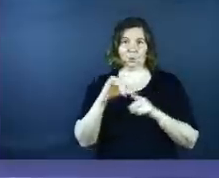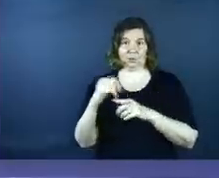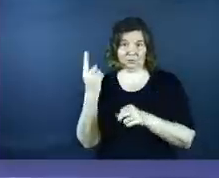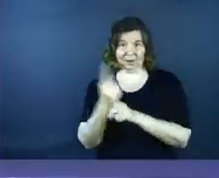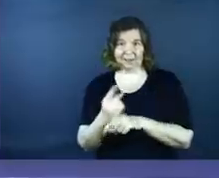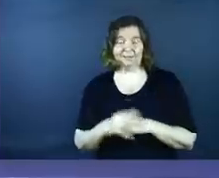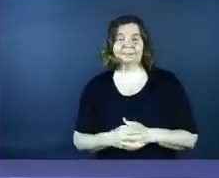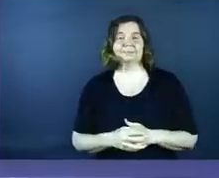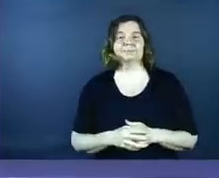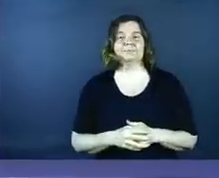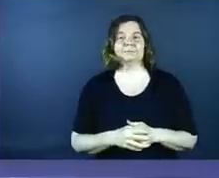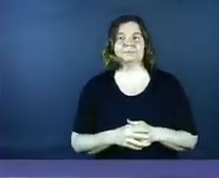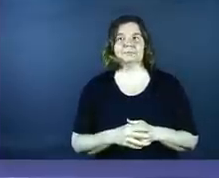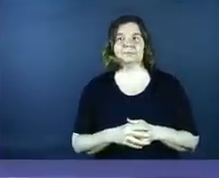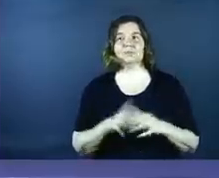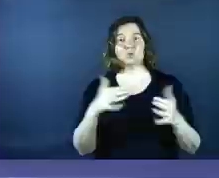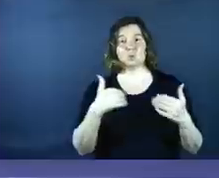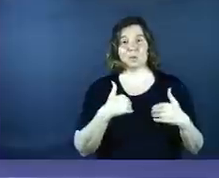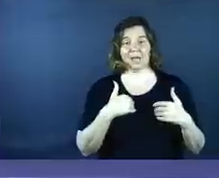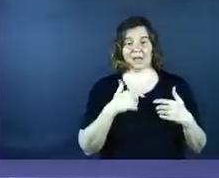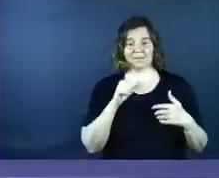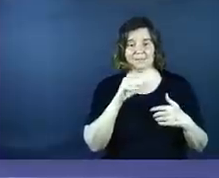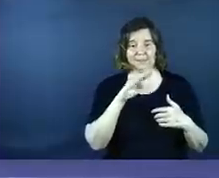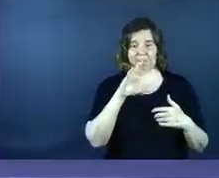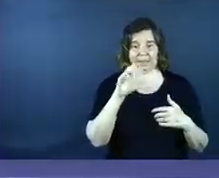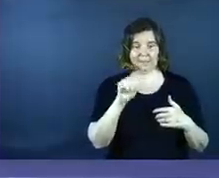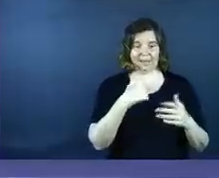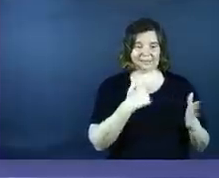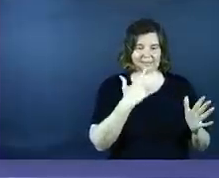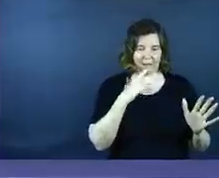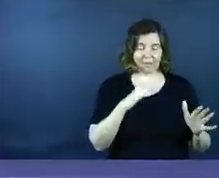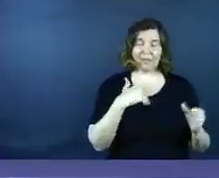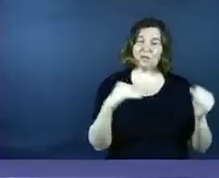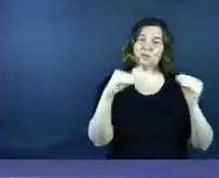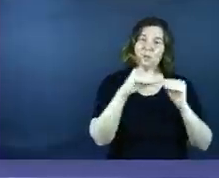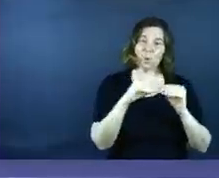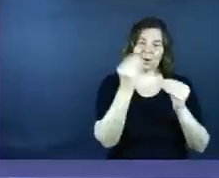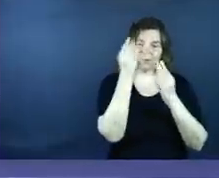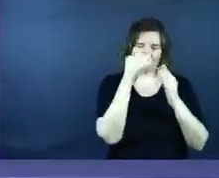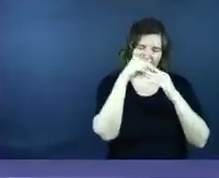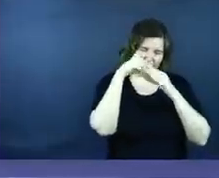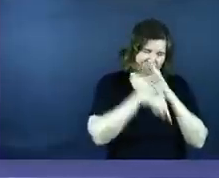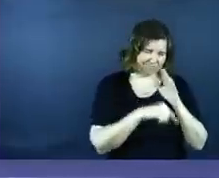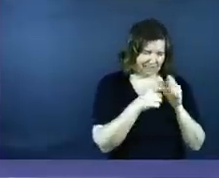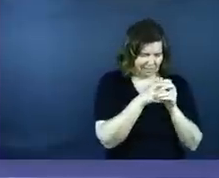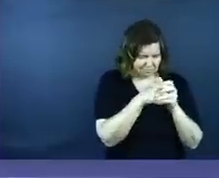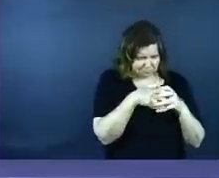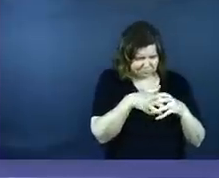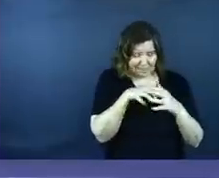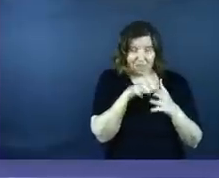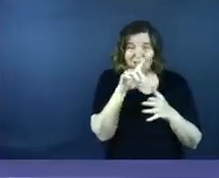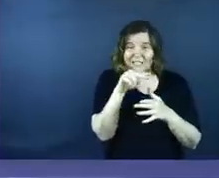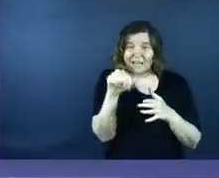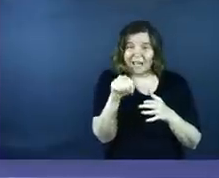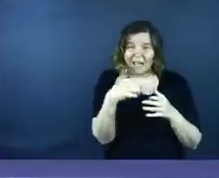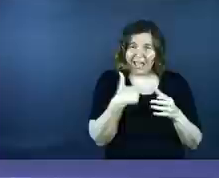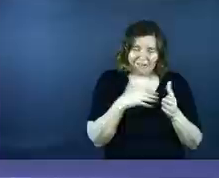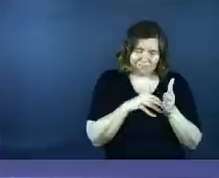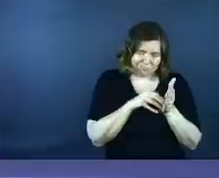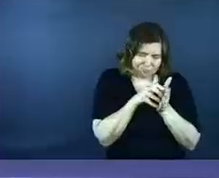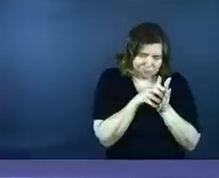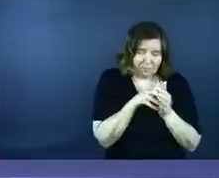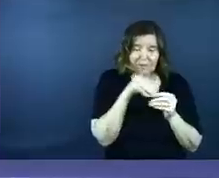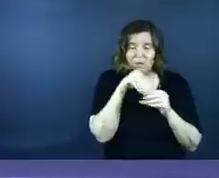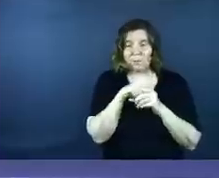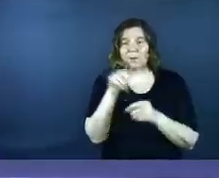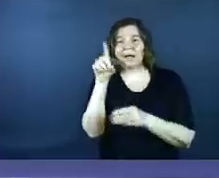right? So you got these amoebas, and he's saying, listen, there's more information in their DNA than you could put